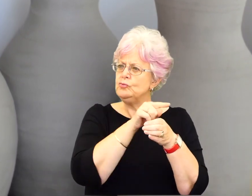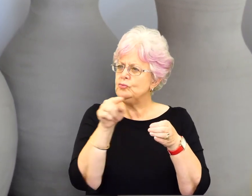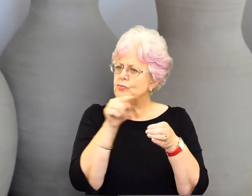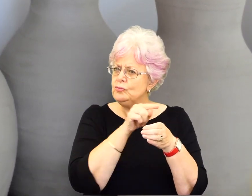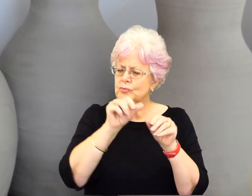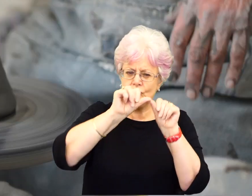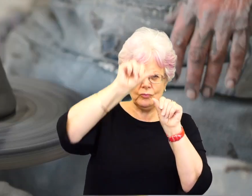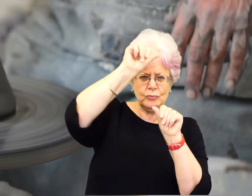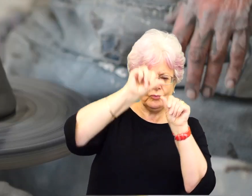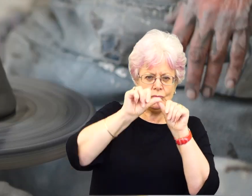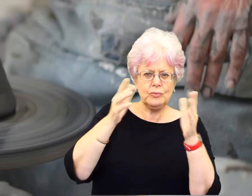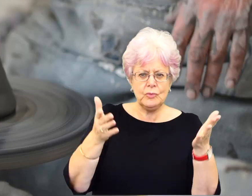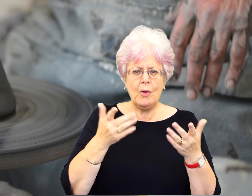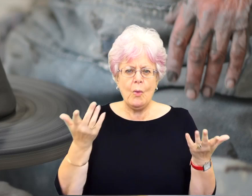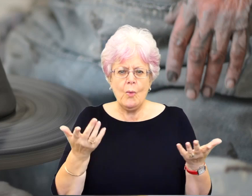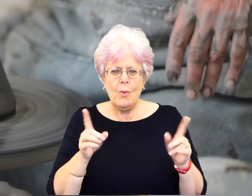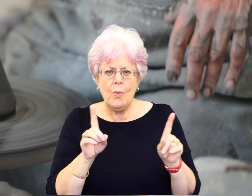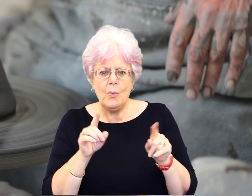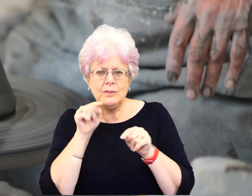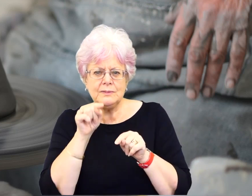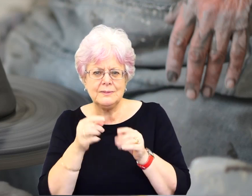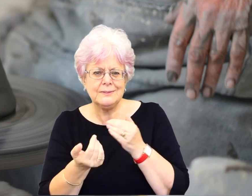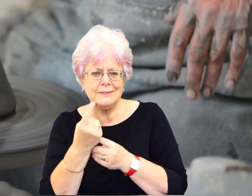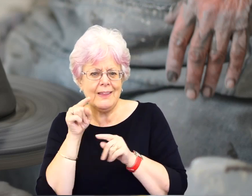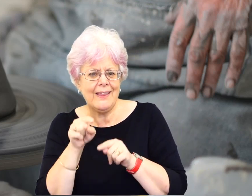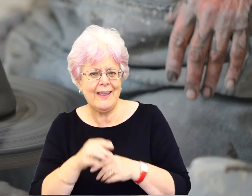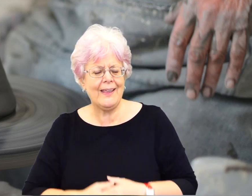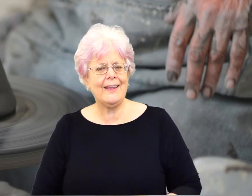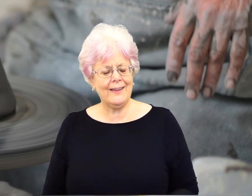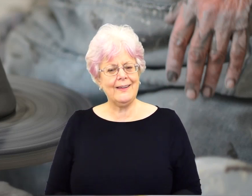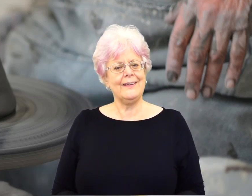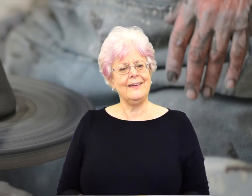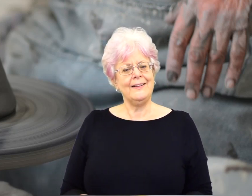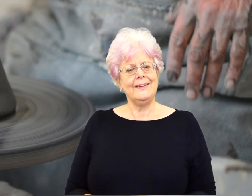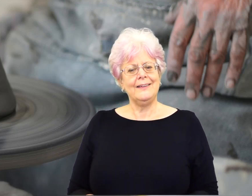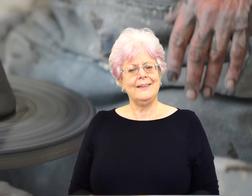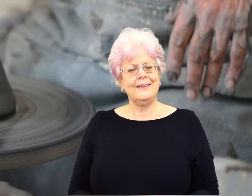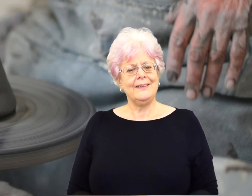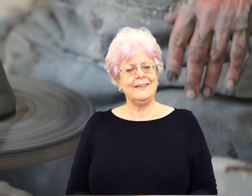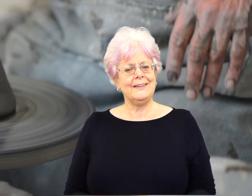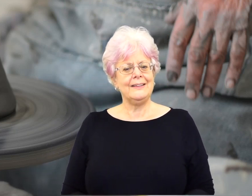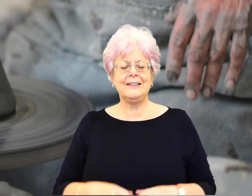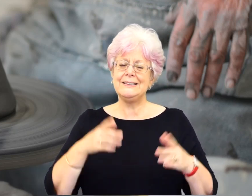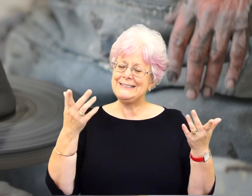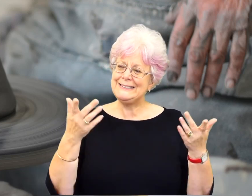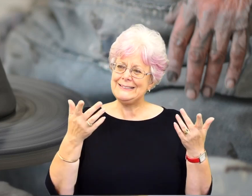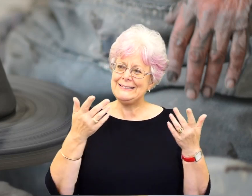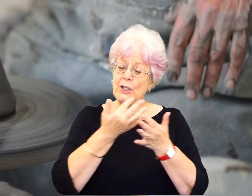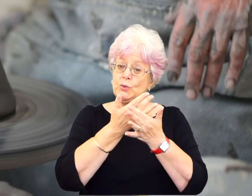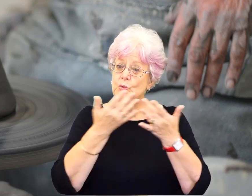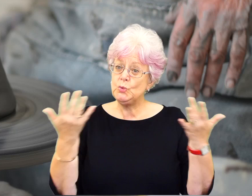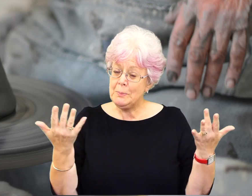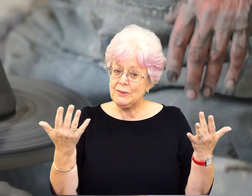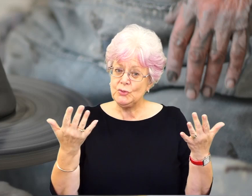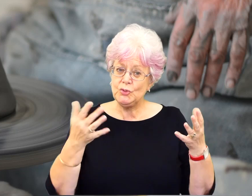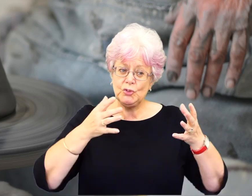given to the pots above, because that is what determines so much of the salt and the flame path. If I've left too much space, they